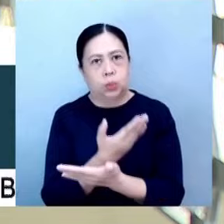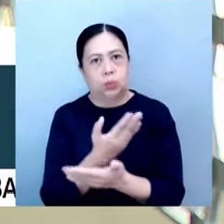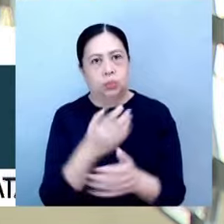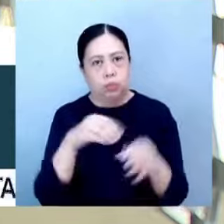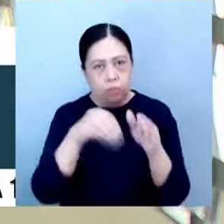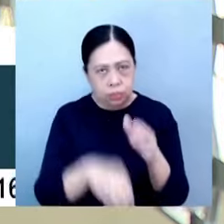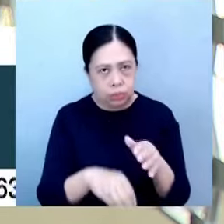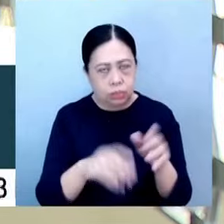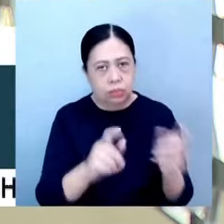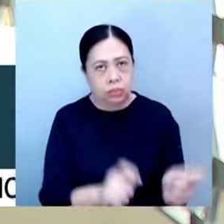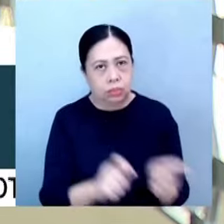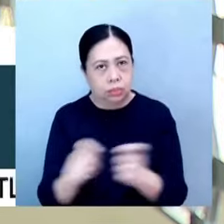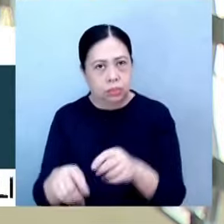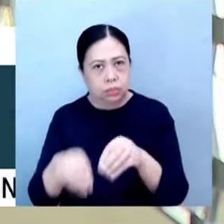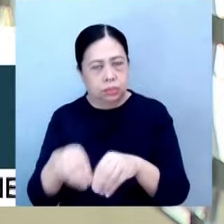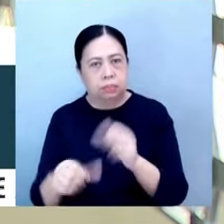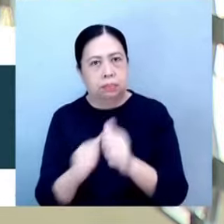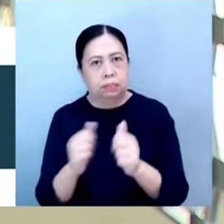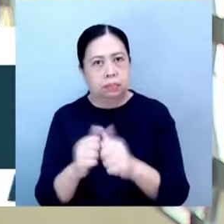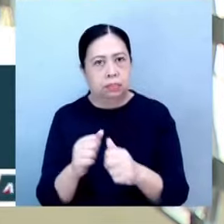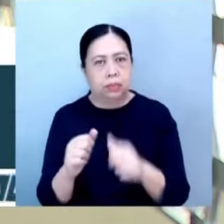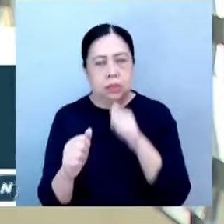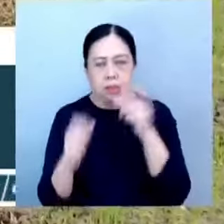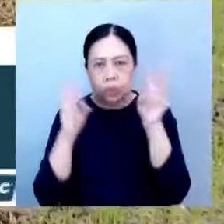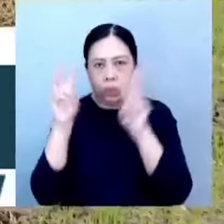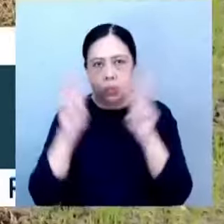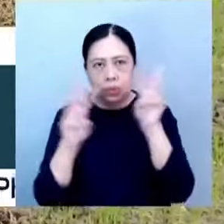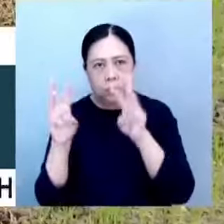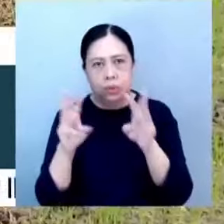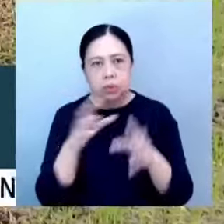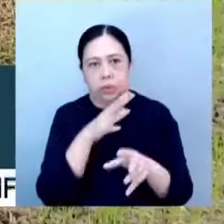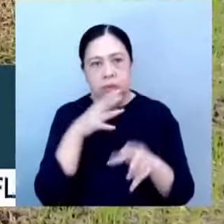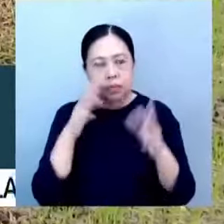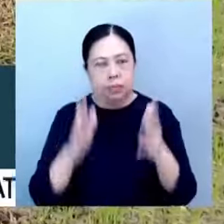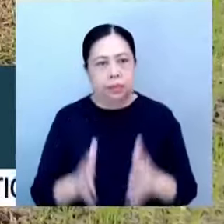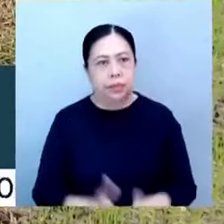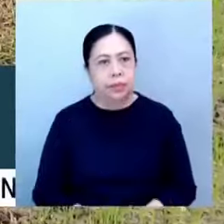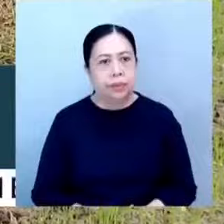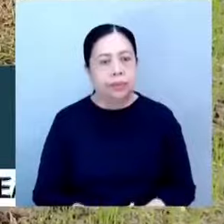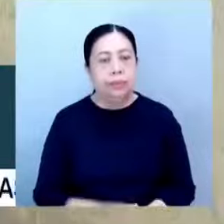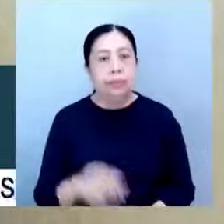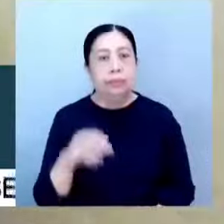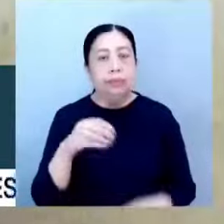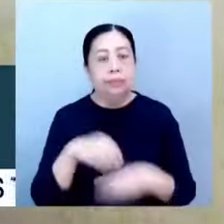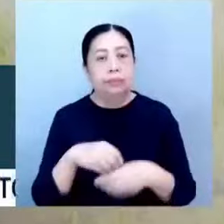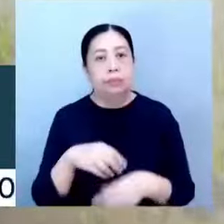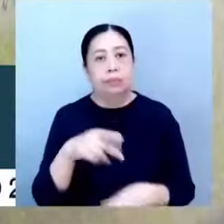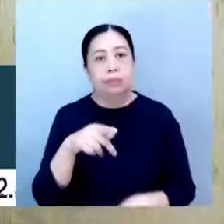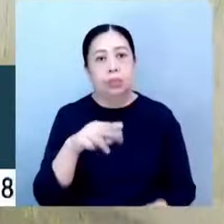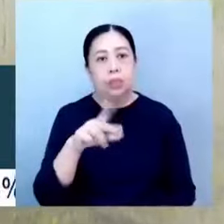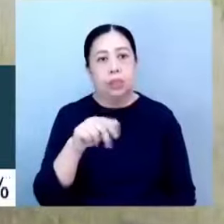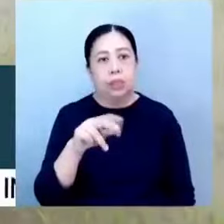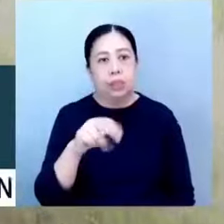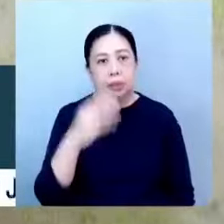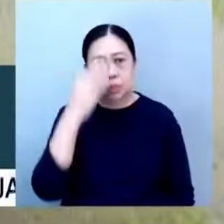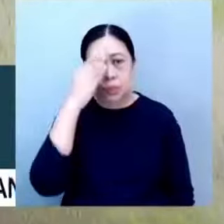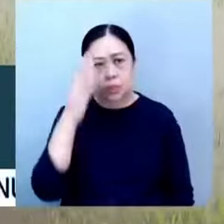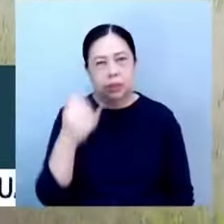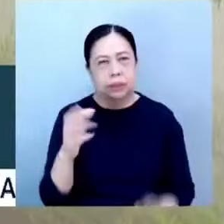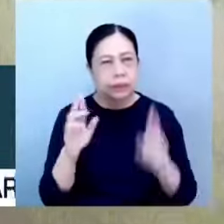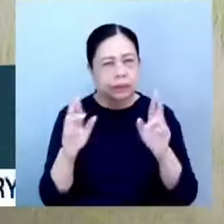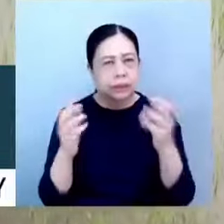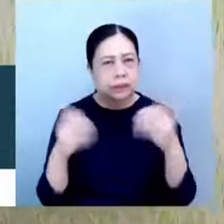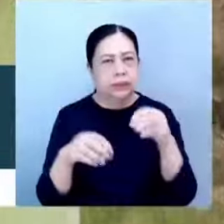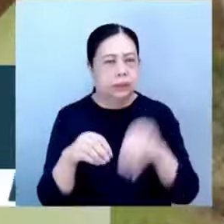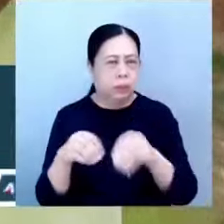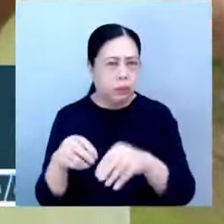kakalipat tanim. So ibig sabihin, hindi nag-worry yung mga farmers natin. In Pulilan, Bulacan, farmers still took their chances in planting